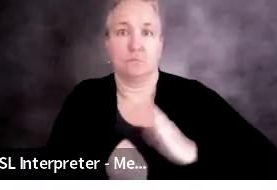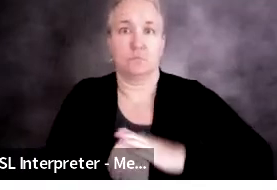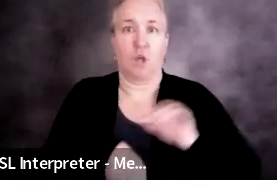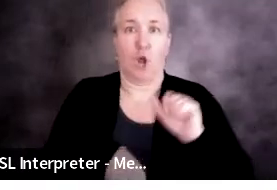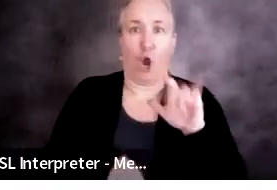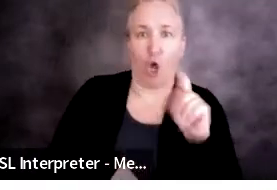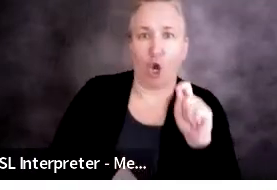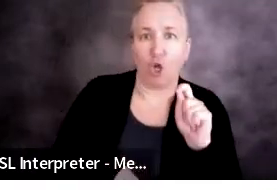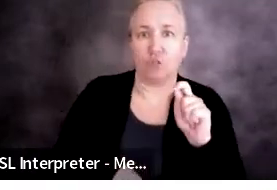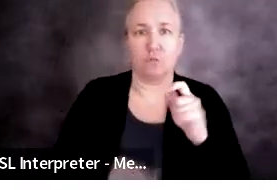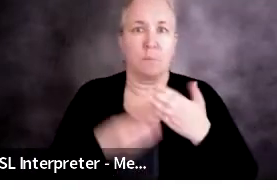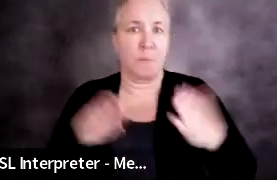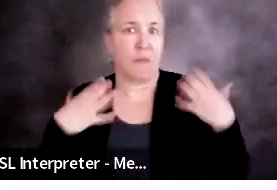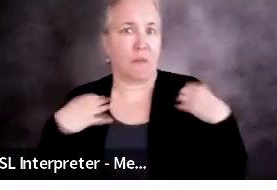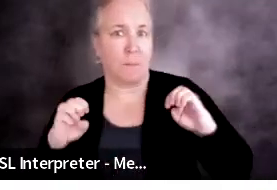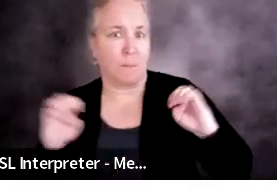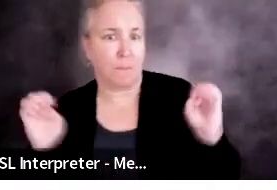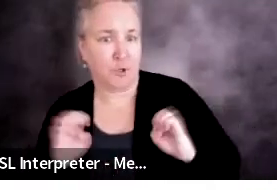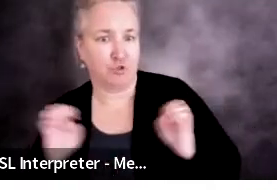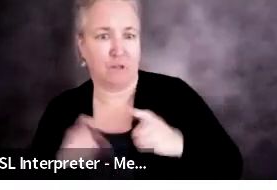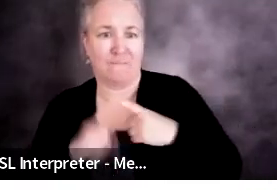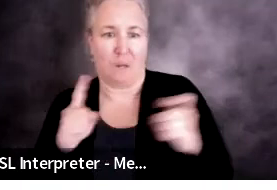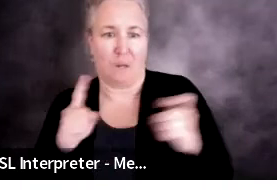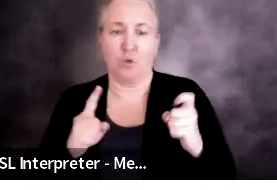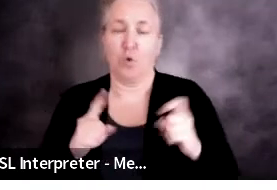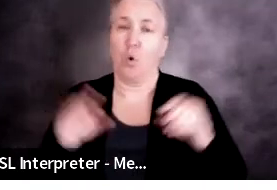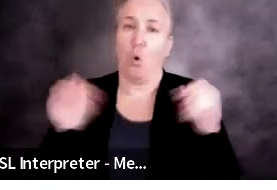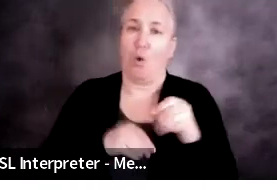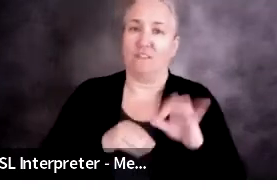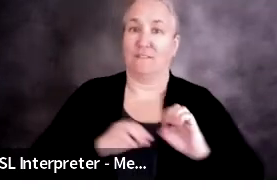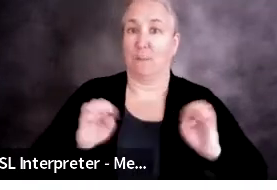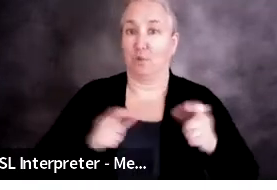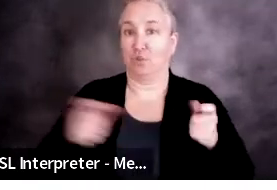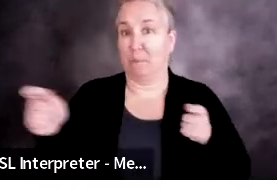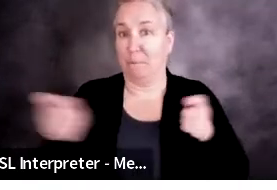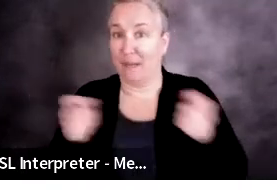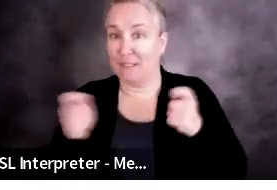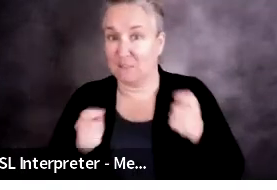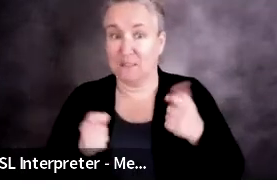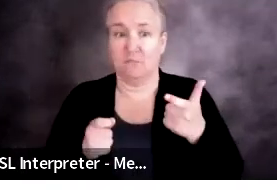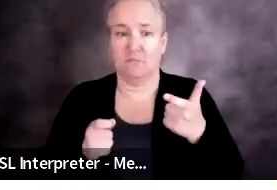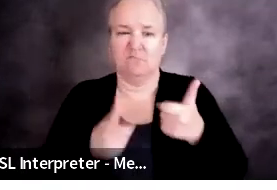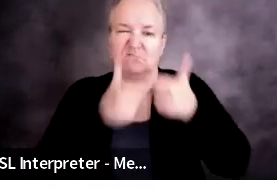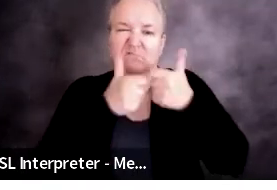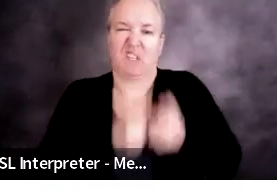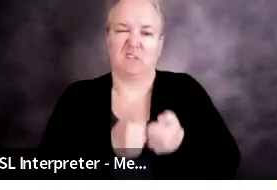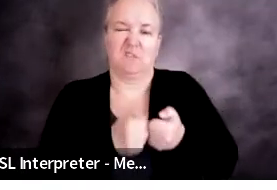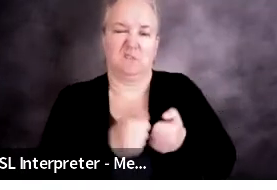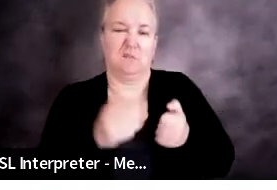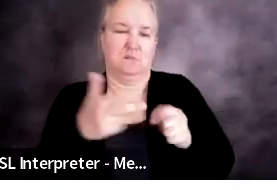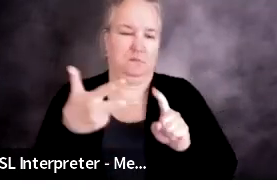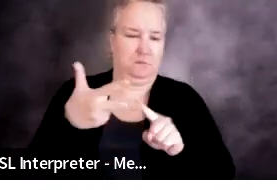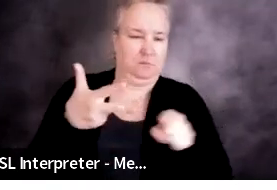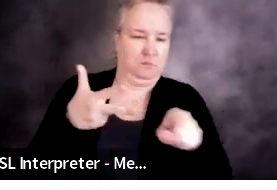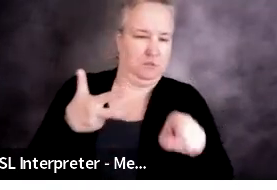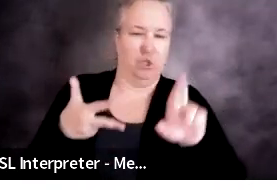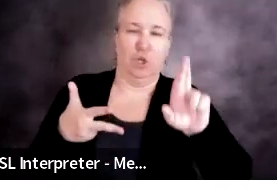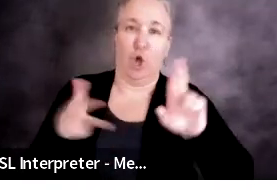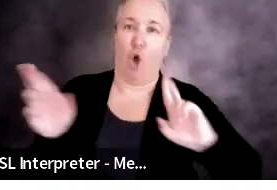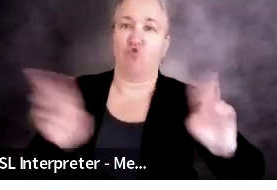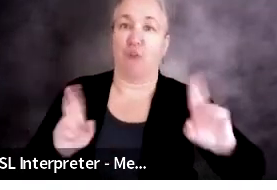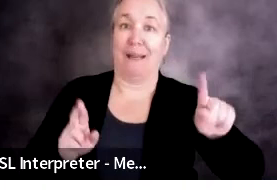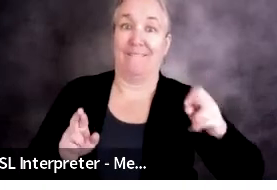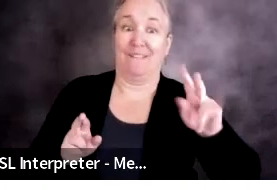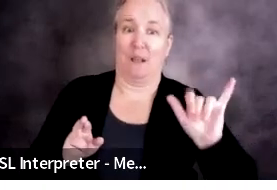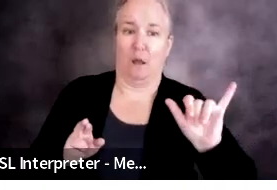emergencies from the Office of Emergency Management, you can text Ready Phila to